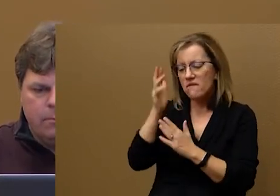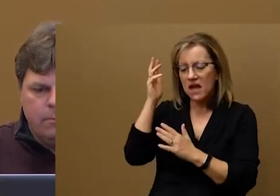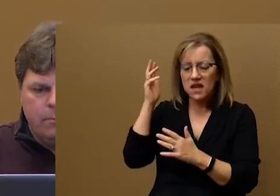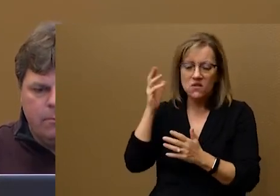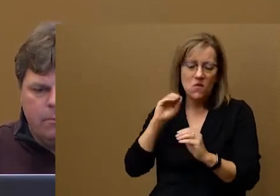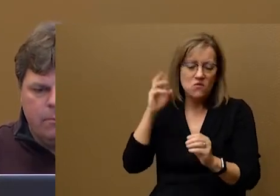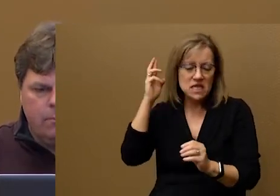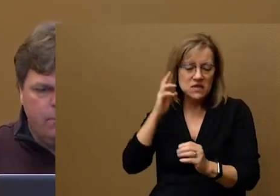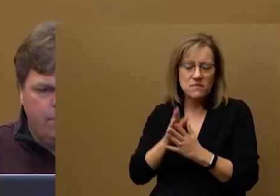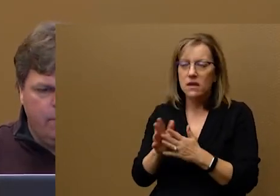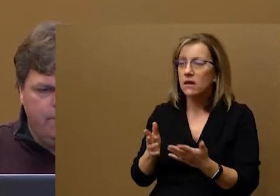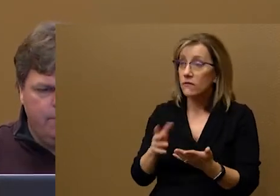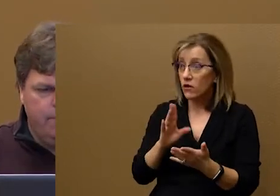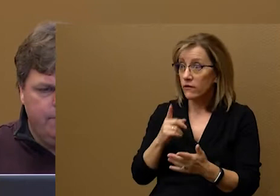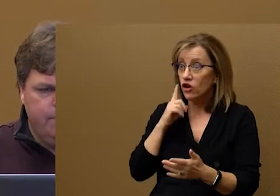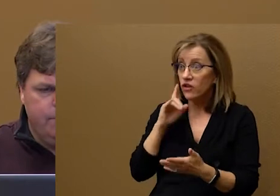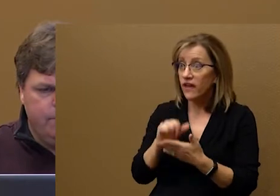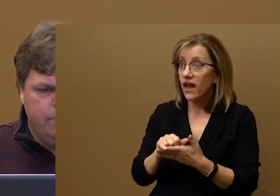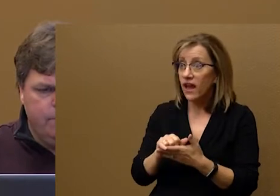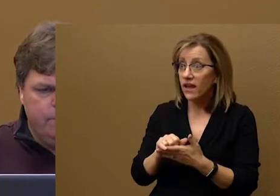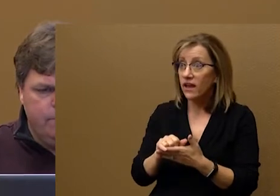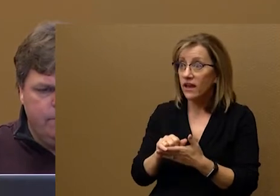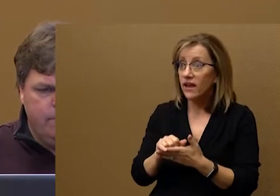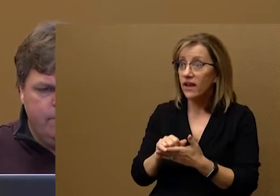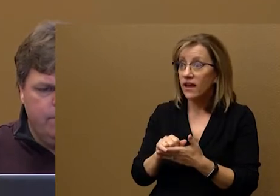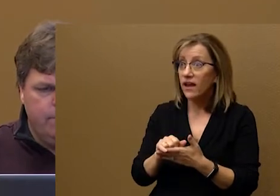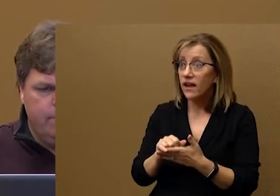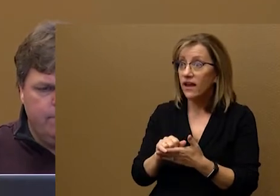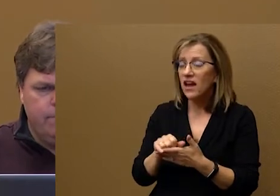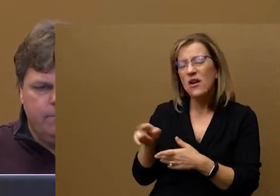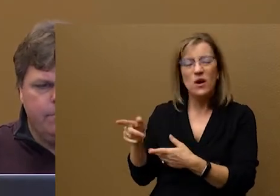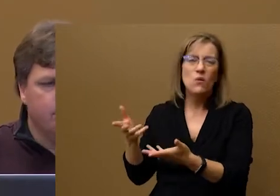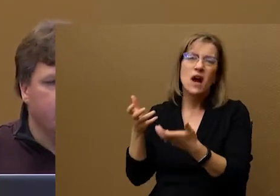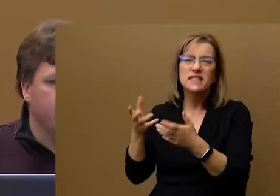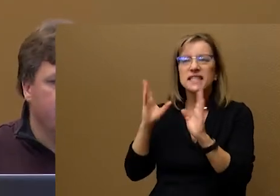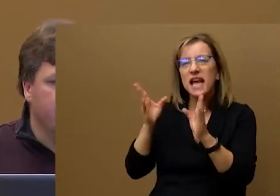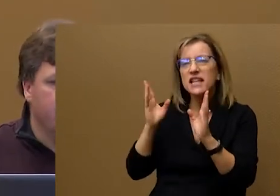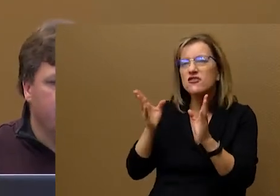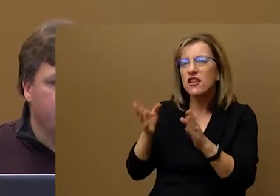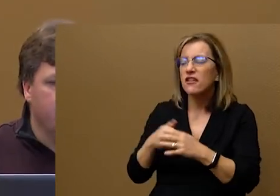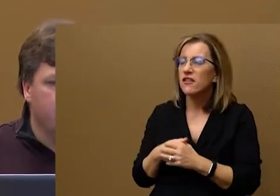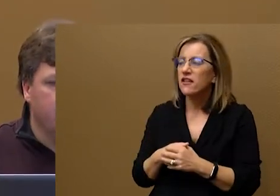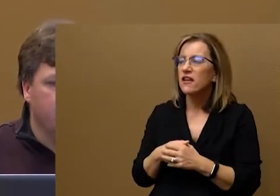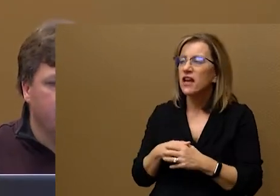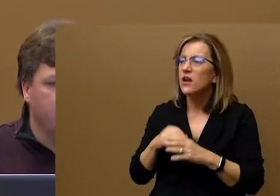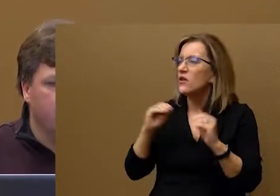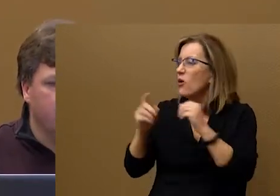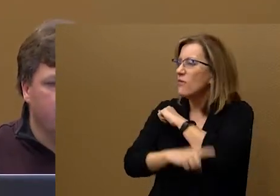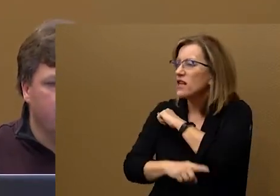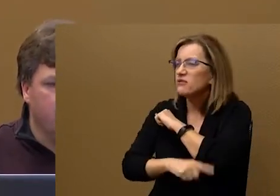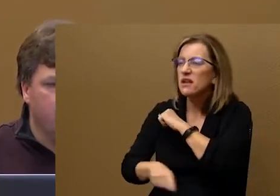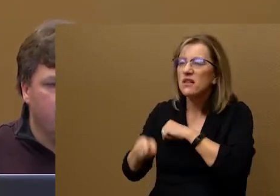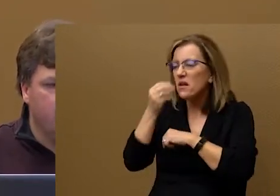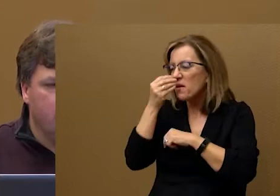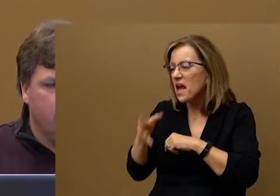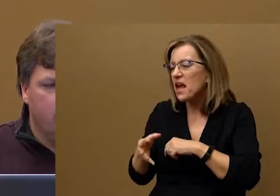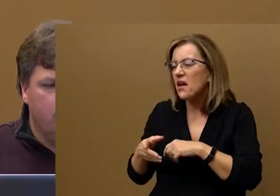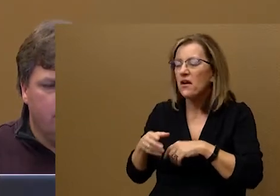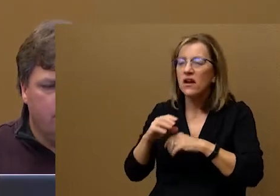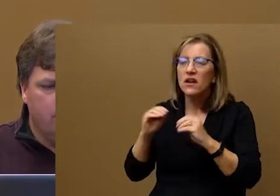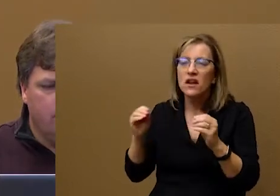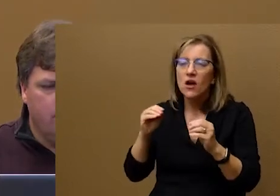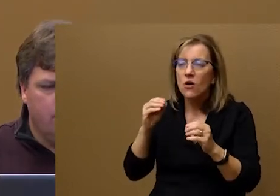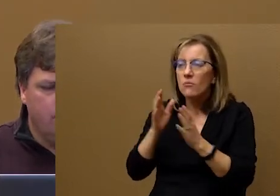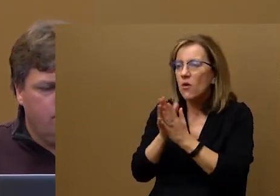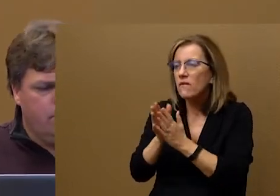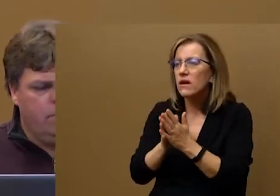don't care enough. They're not motivated to behave. Have you ever heard that? The basic problem is they want attention, or they're not getting consequences,